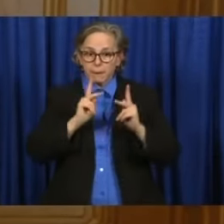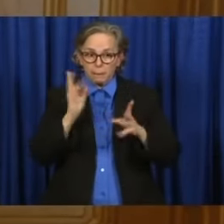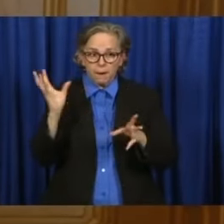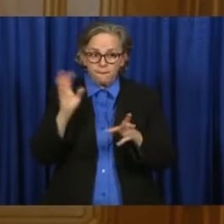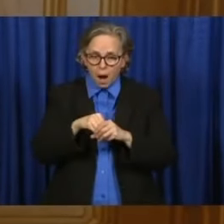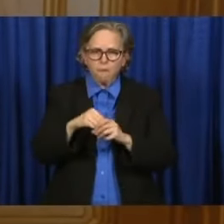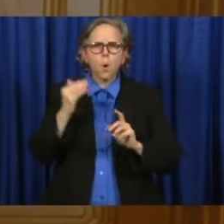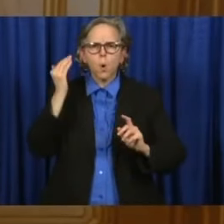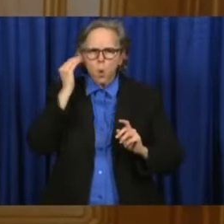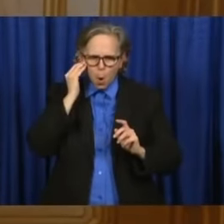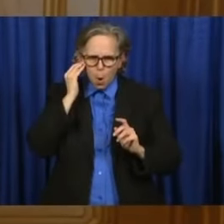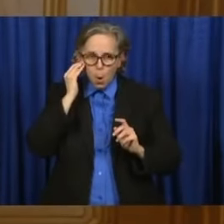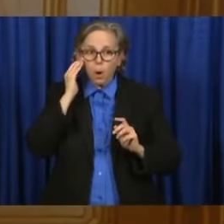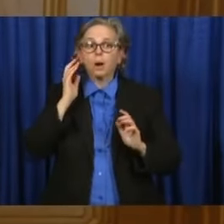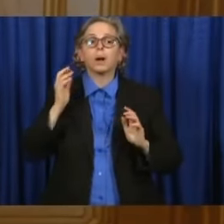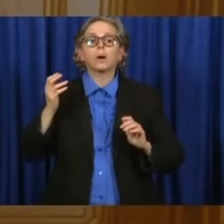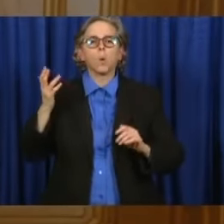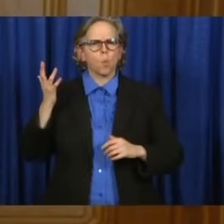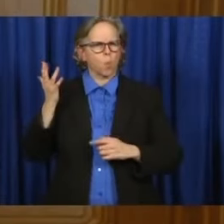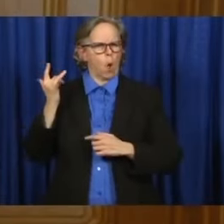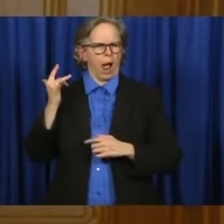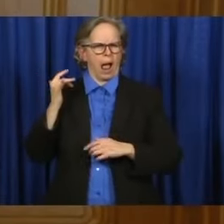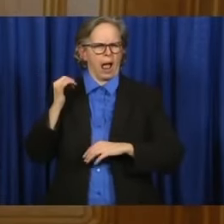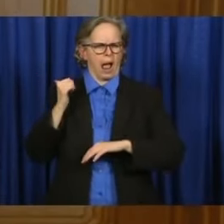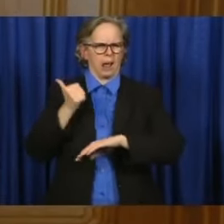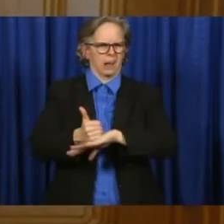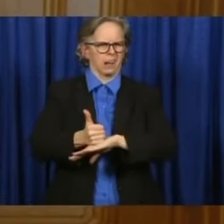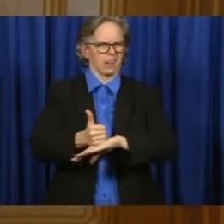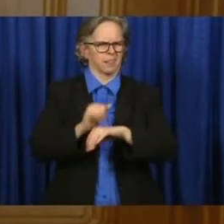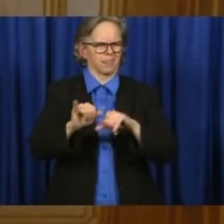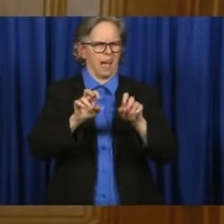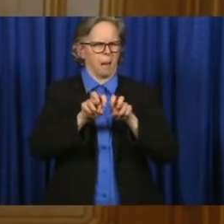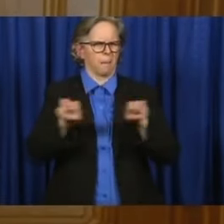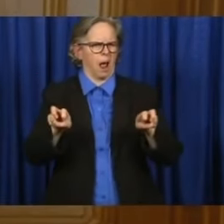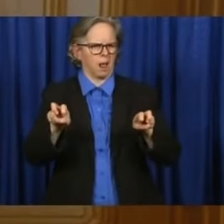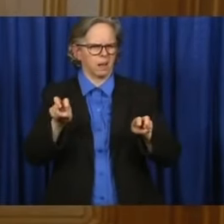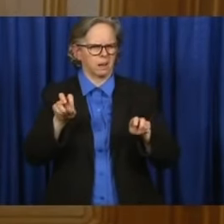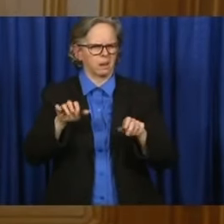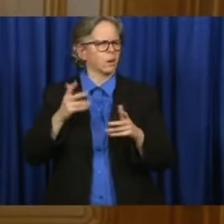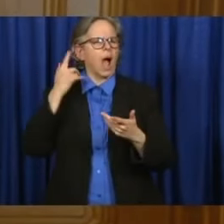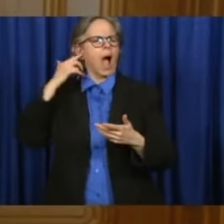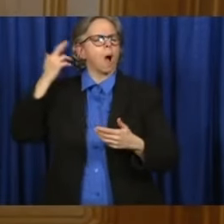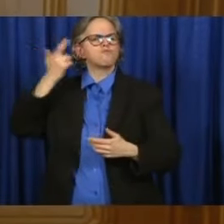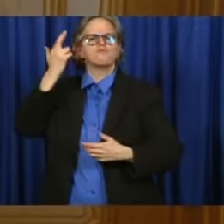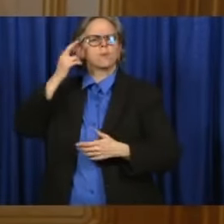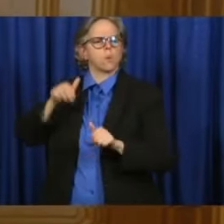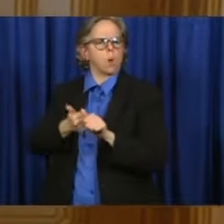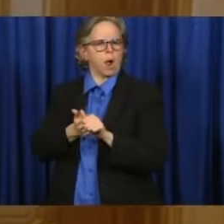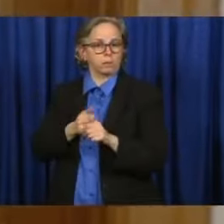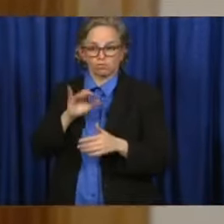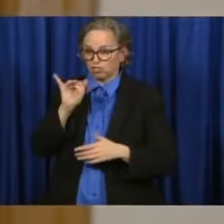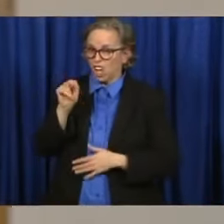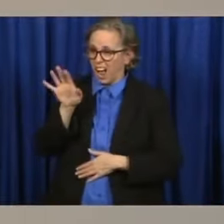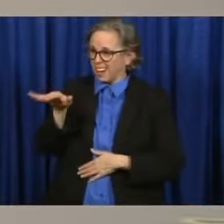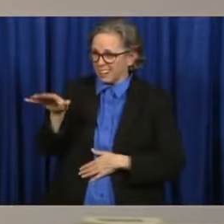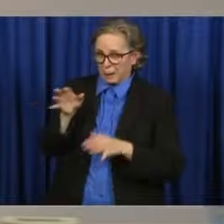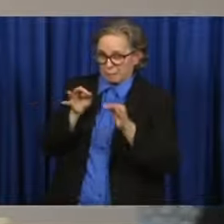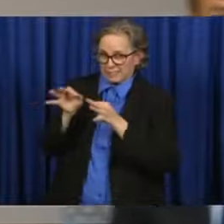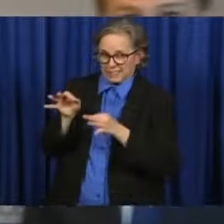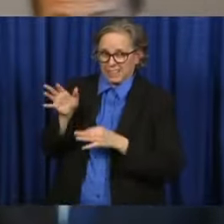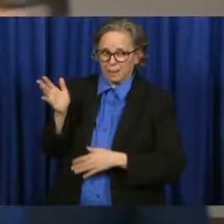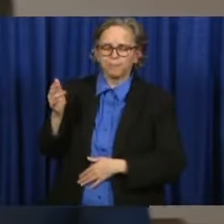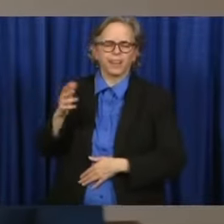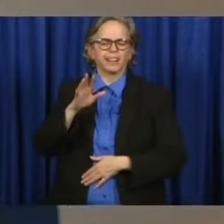to know why a decision was made, what the underlying rationale was. John, you want to add something? Yeah, it is